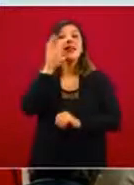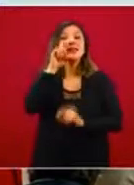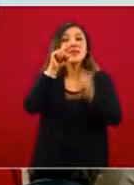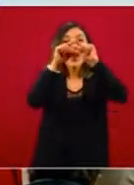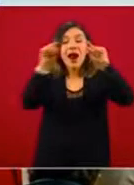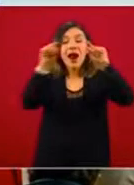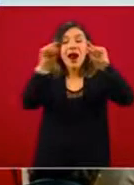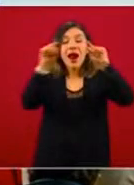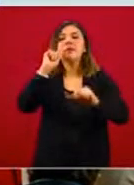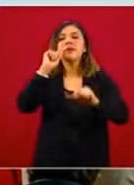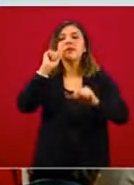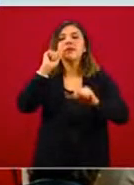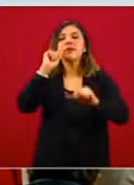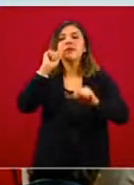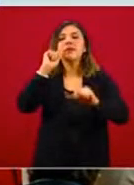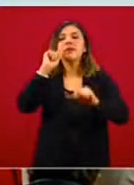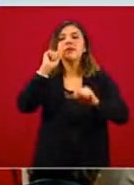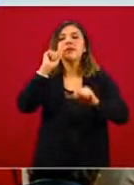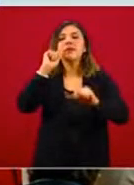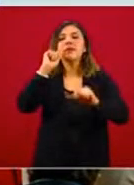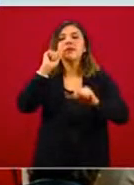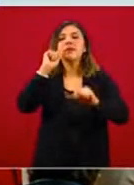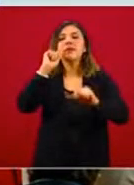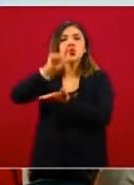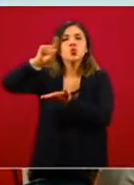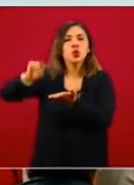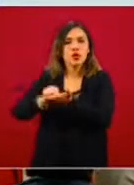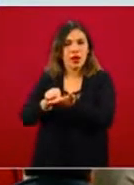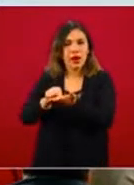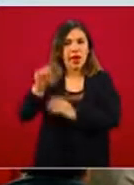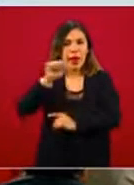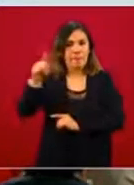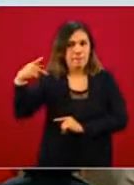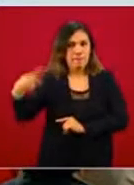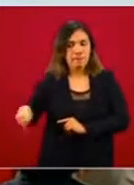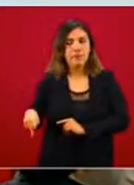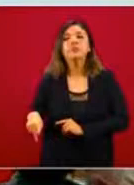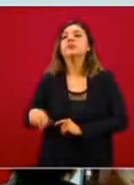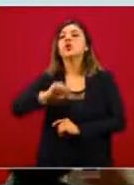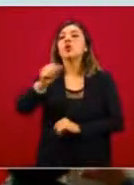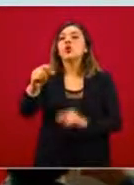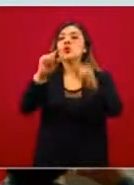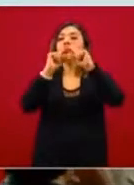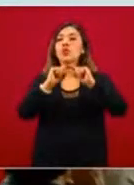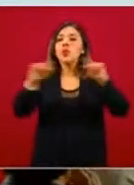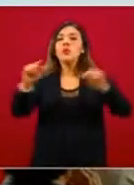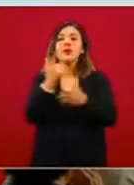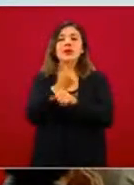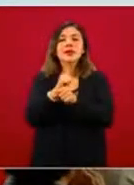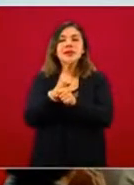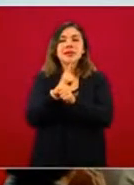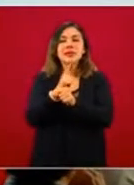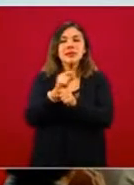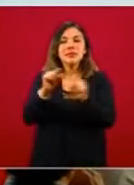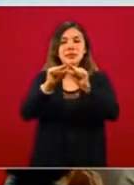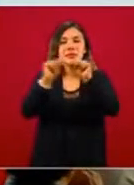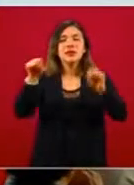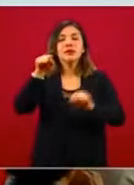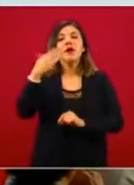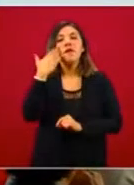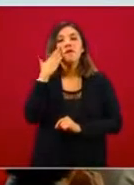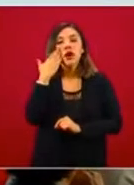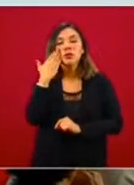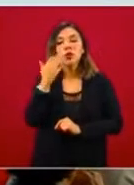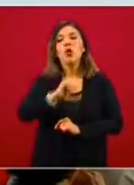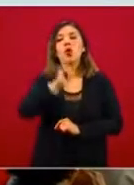system. The orange one is Twitter, that is following you through your application. And